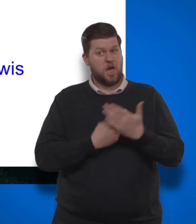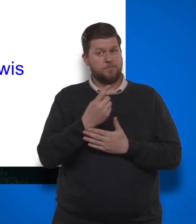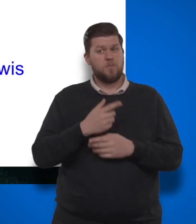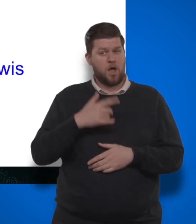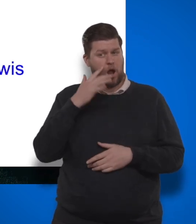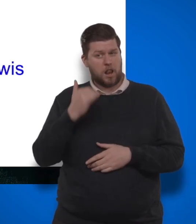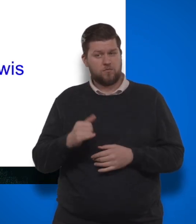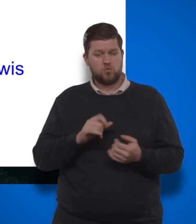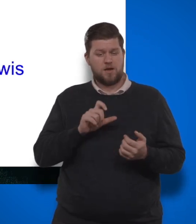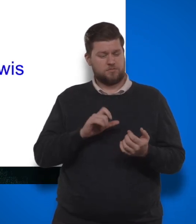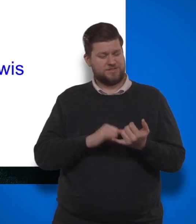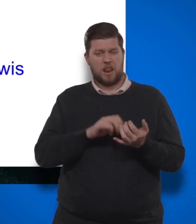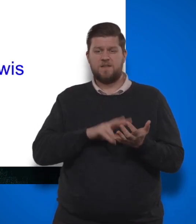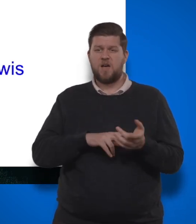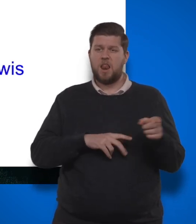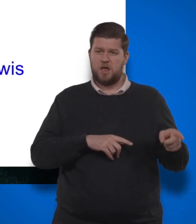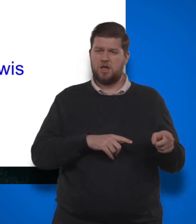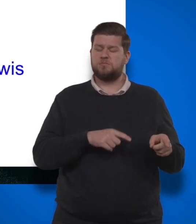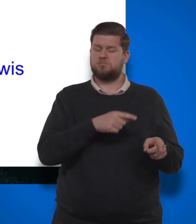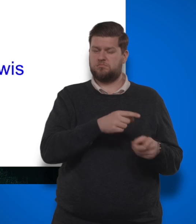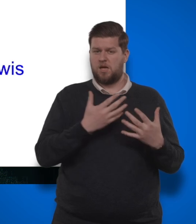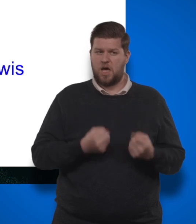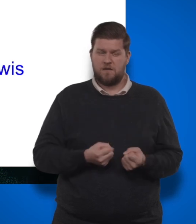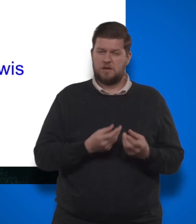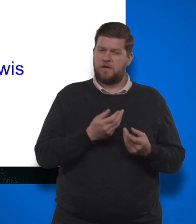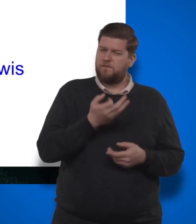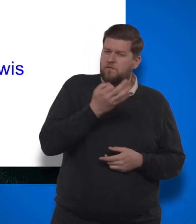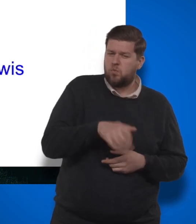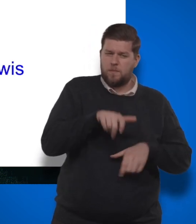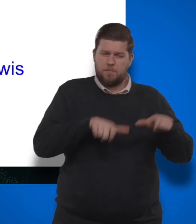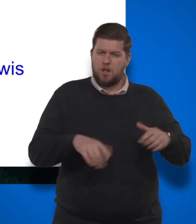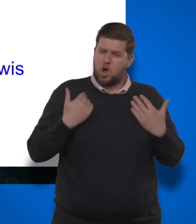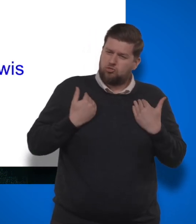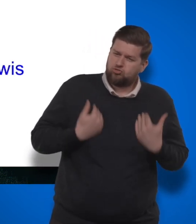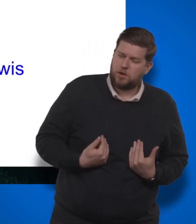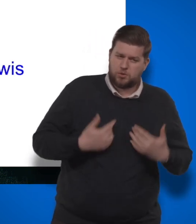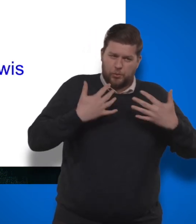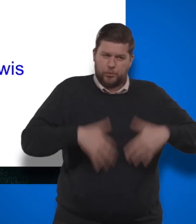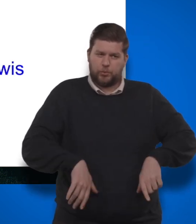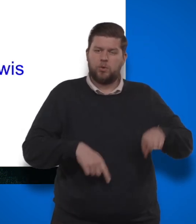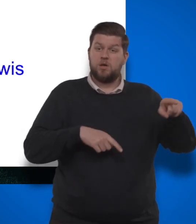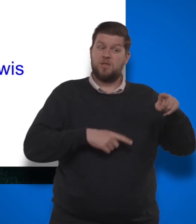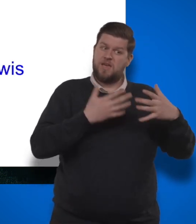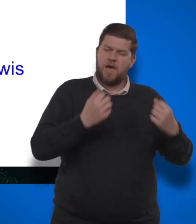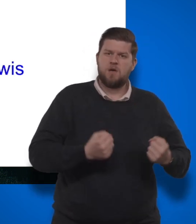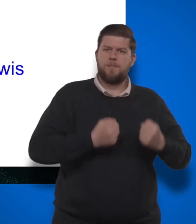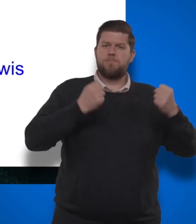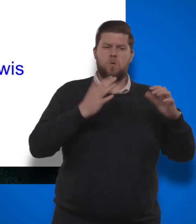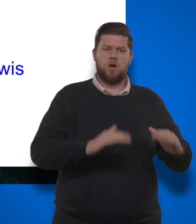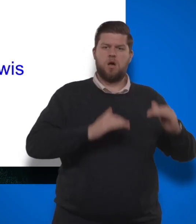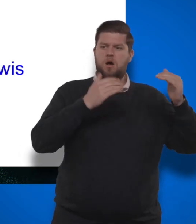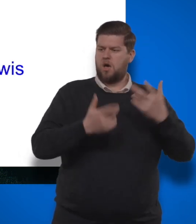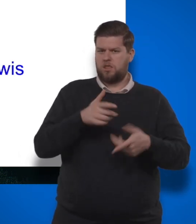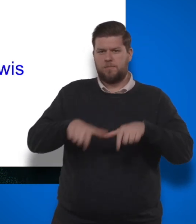the rise of the small number of obscenely wealthy people who exert enormous power over other people. People like